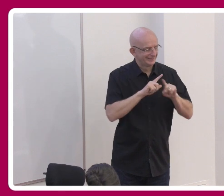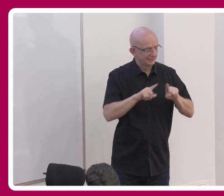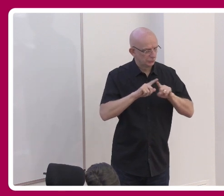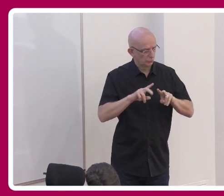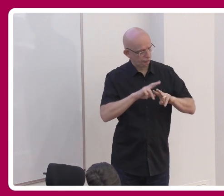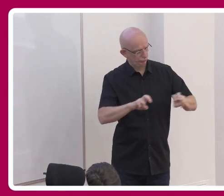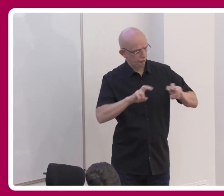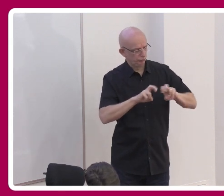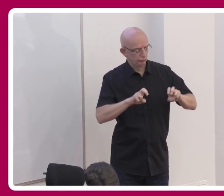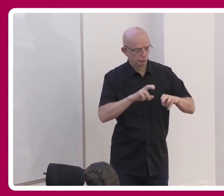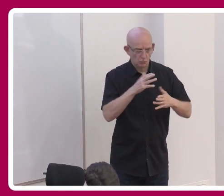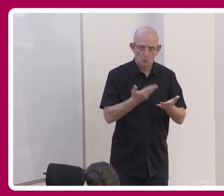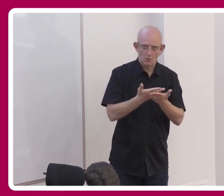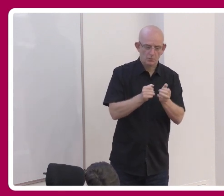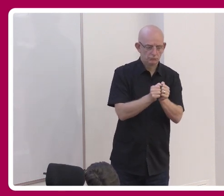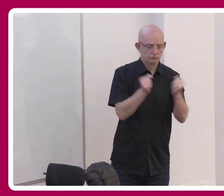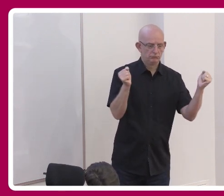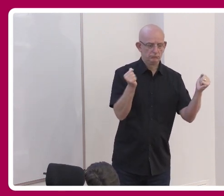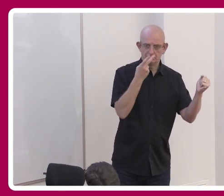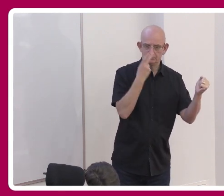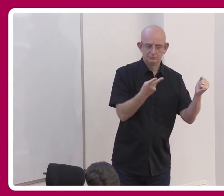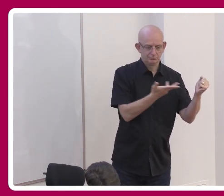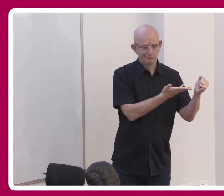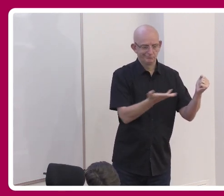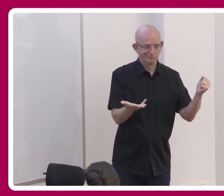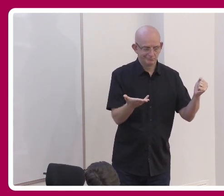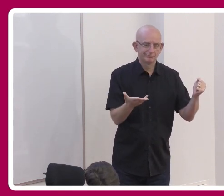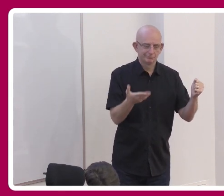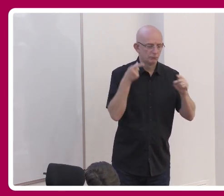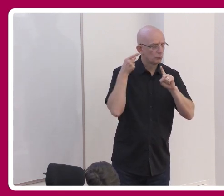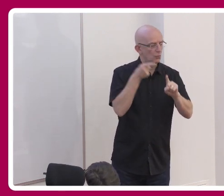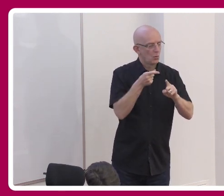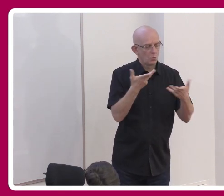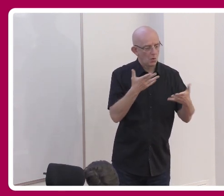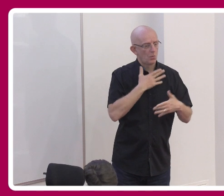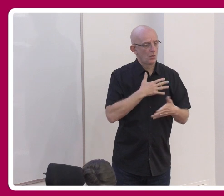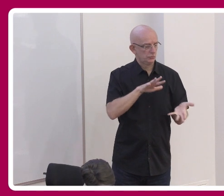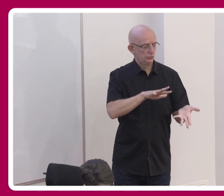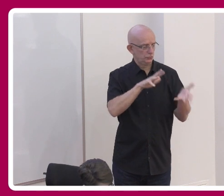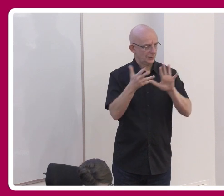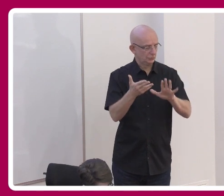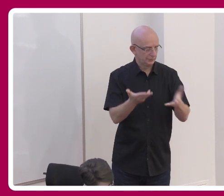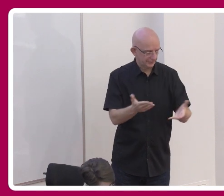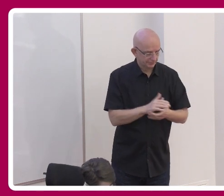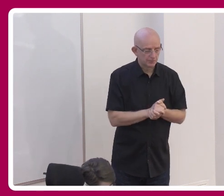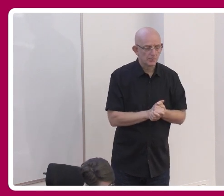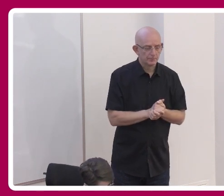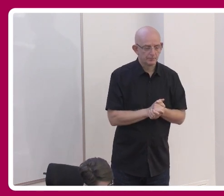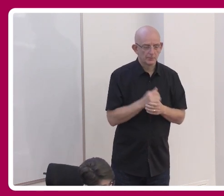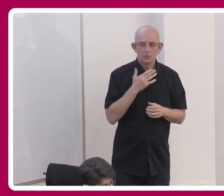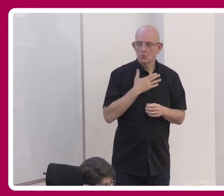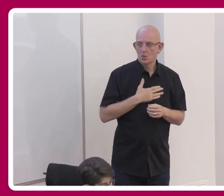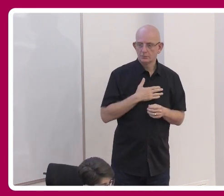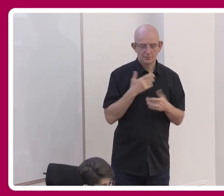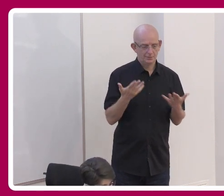So then I'd like to go to take that sort of abstract into a particular context. And